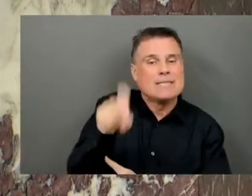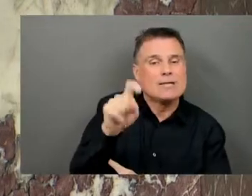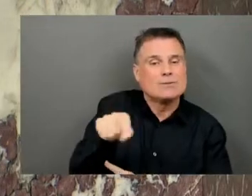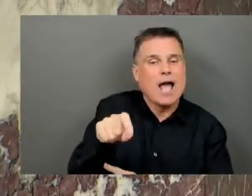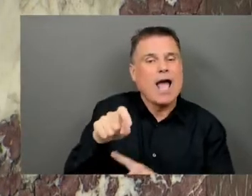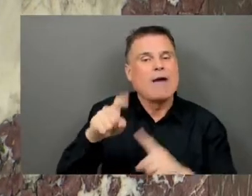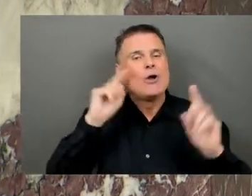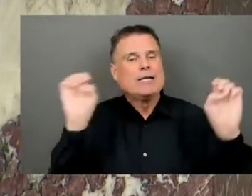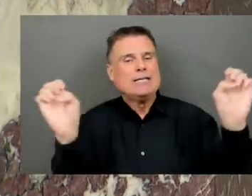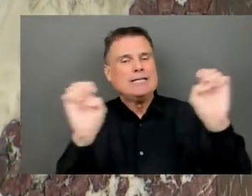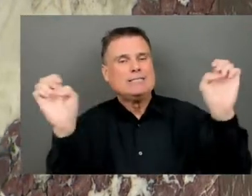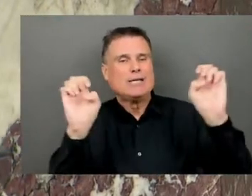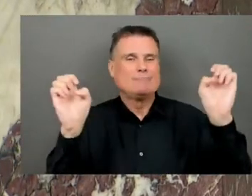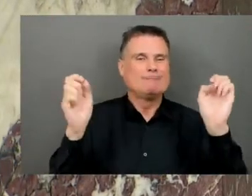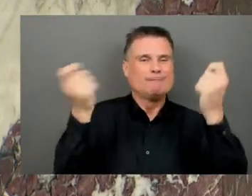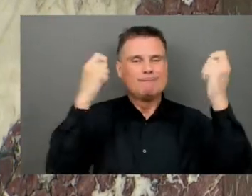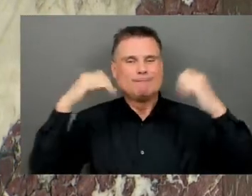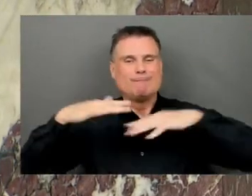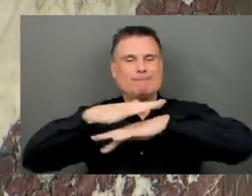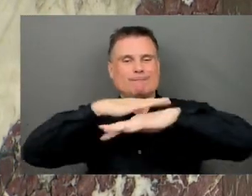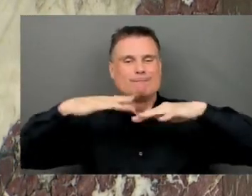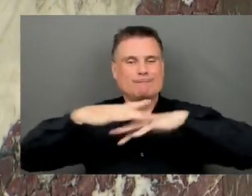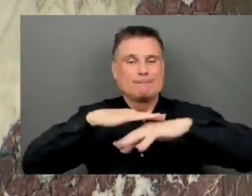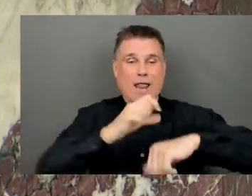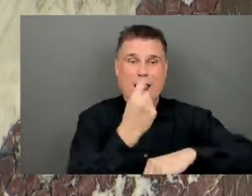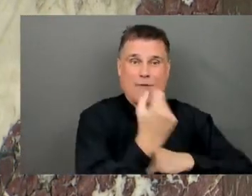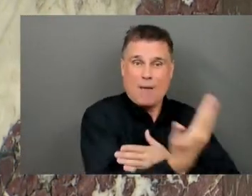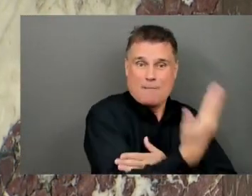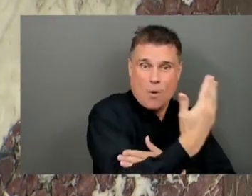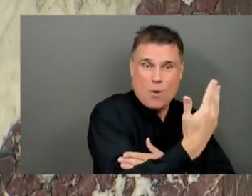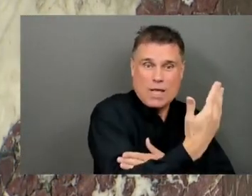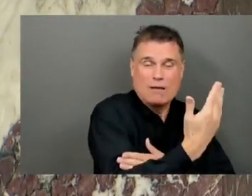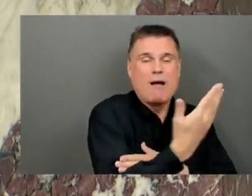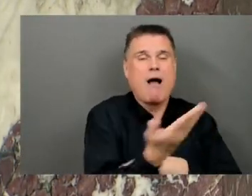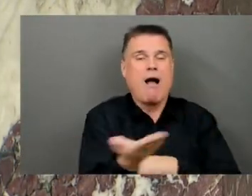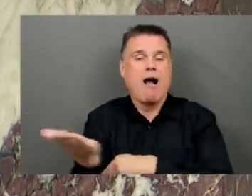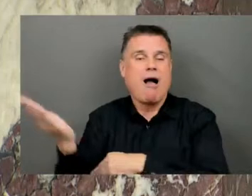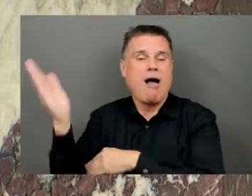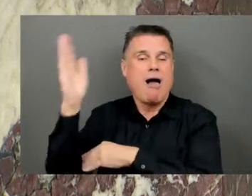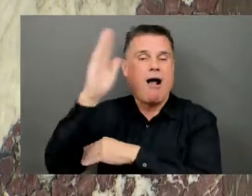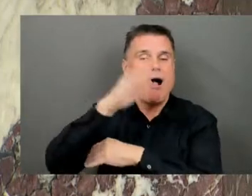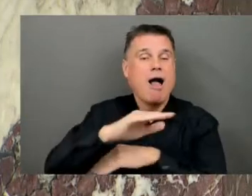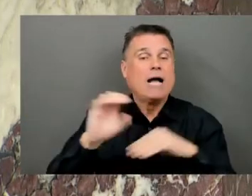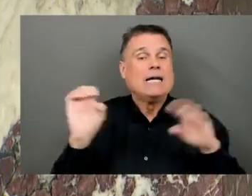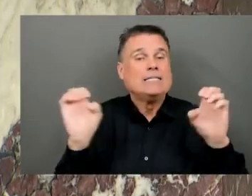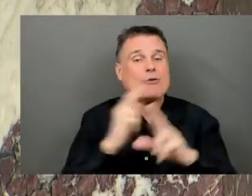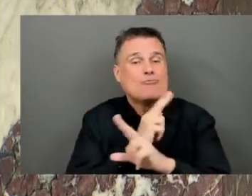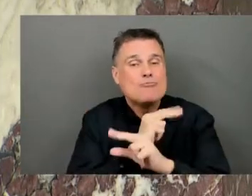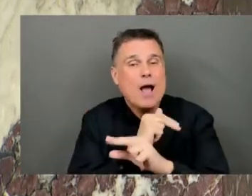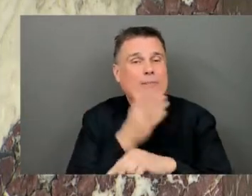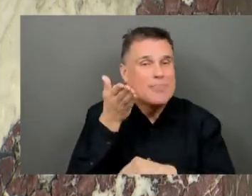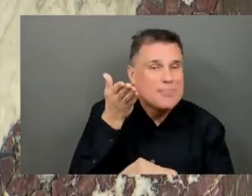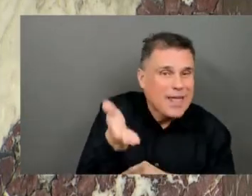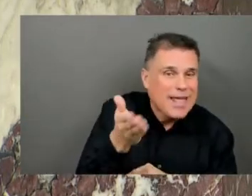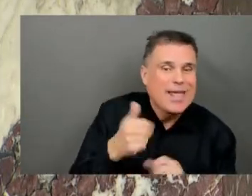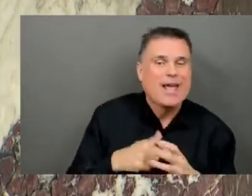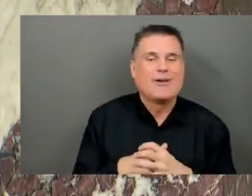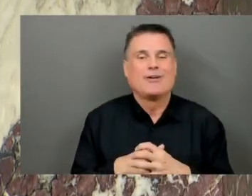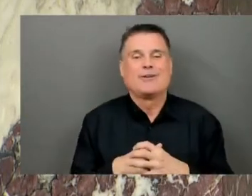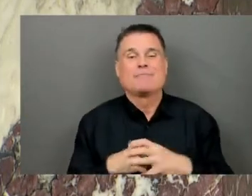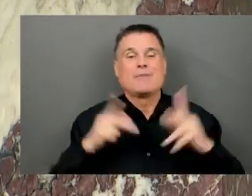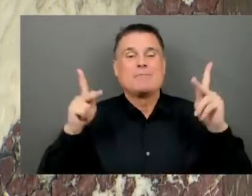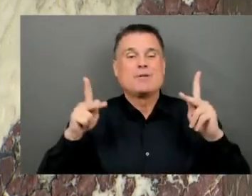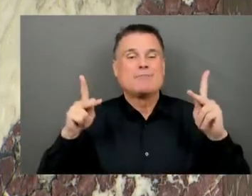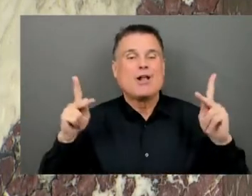through the afternoon. The Easter Bunny was alive and well and taking selfies with families all across Robert Osler Park and enjoying pops